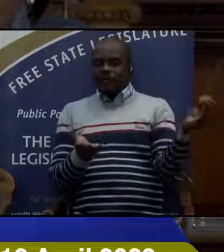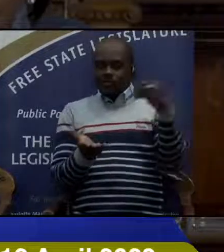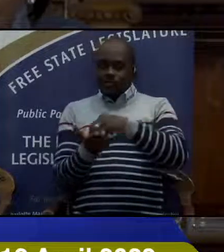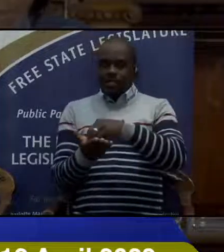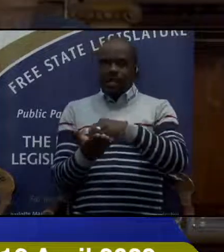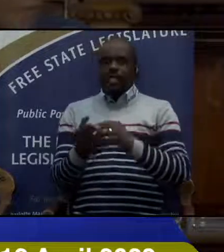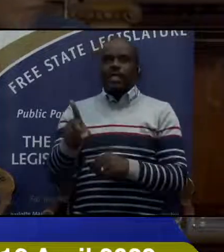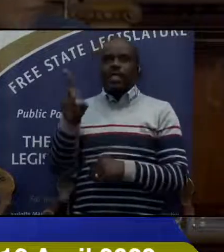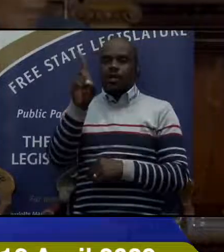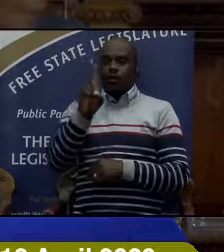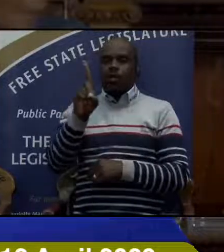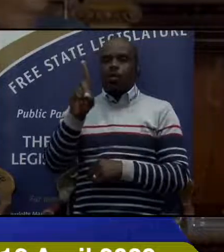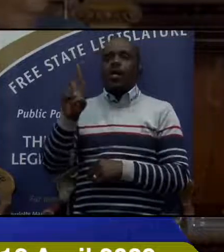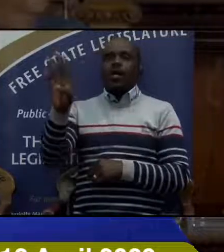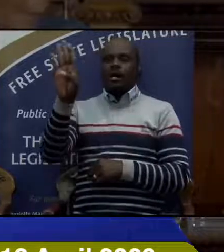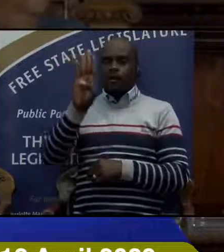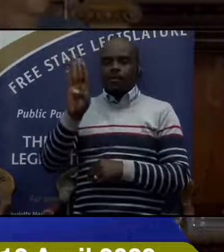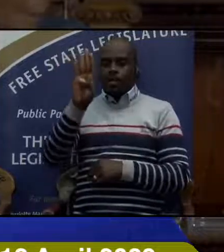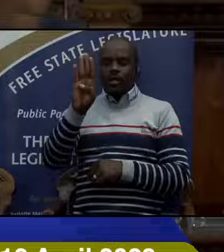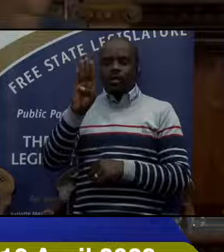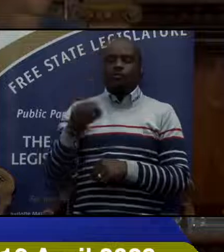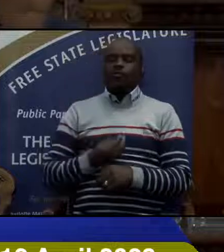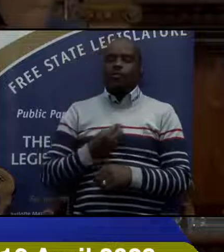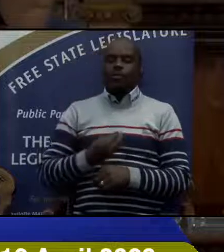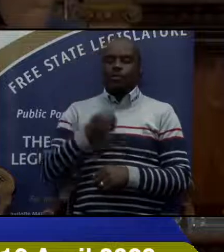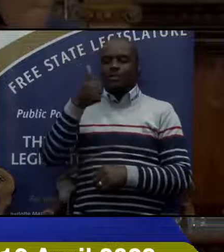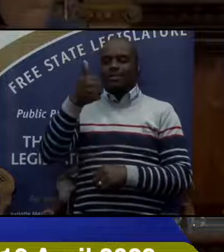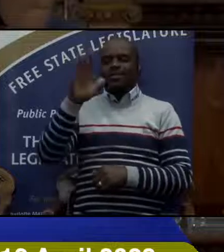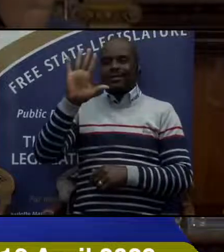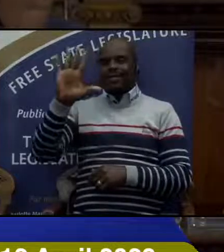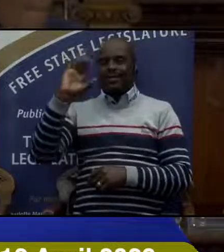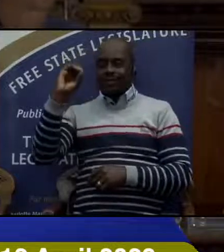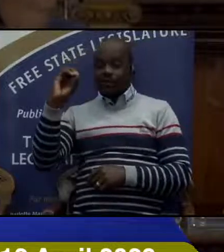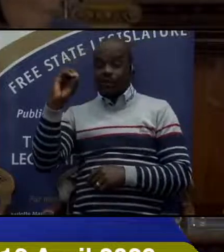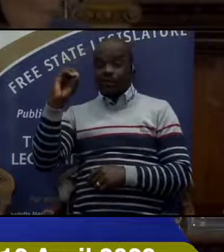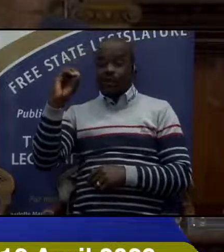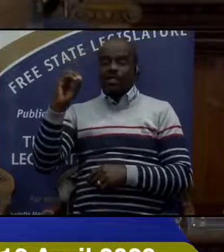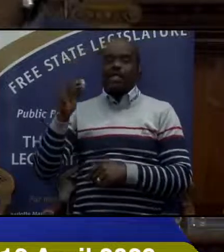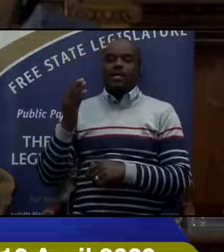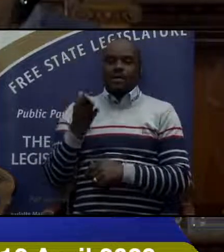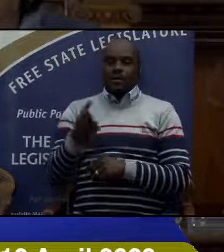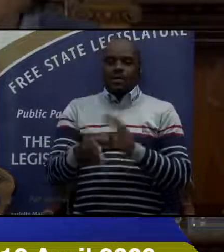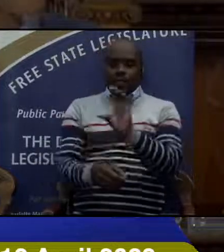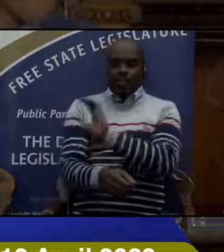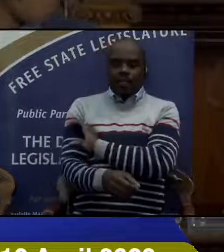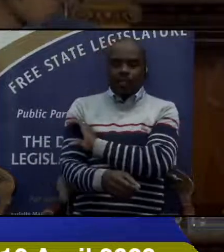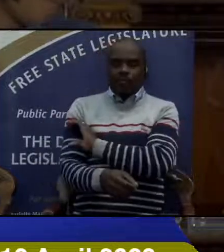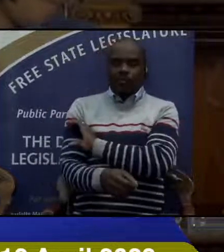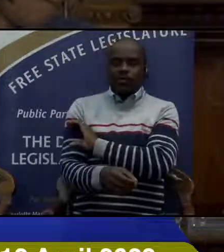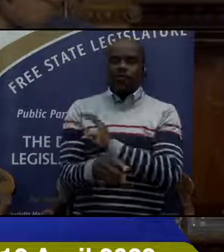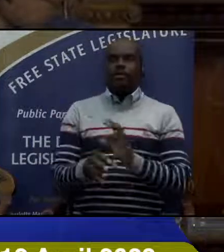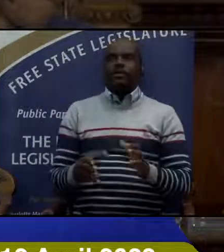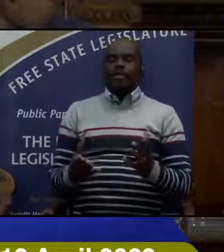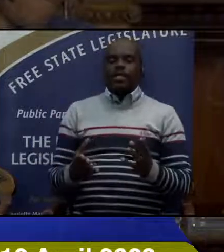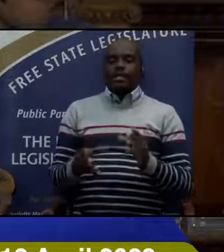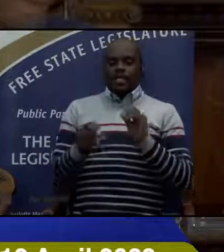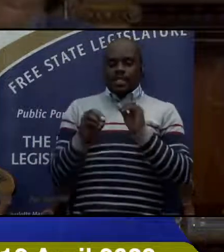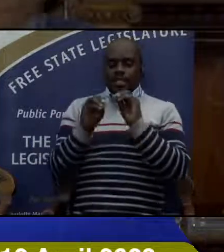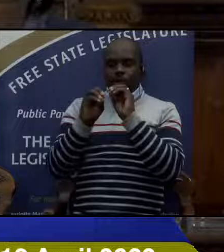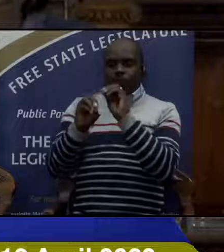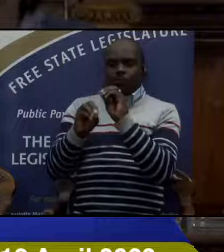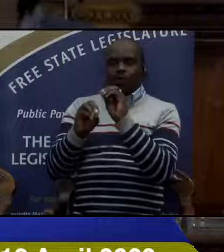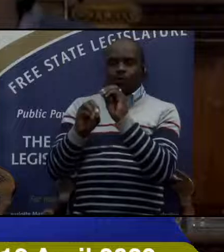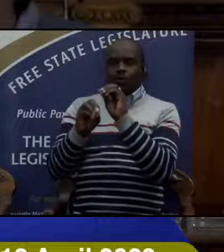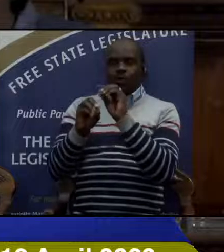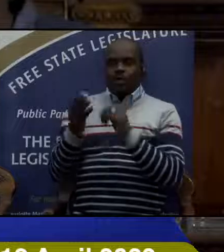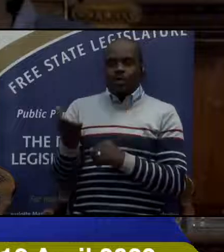various skills, which is at the procurement stage. The 2003 to N6 TVET